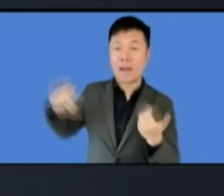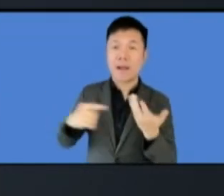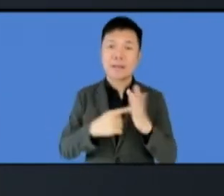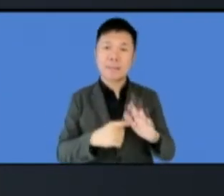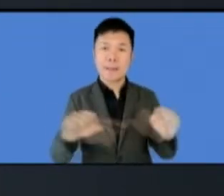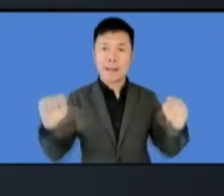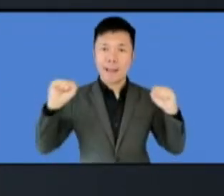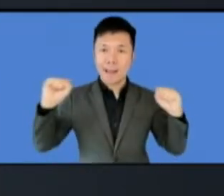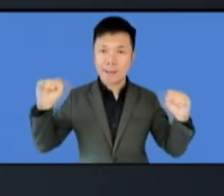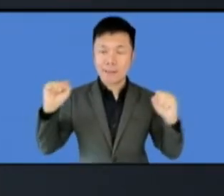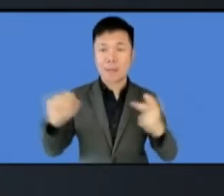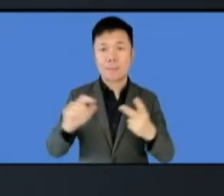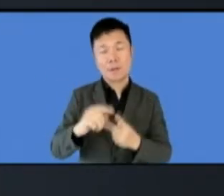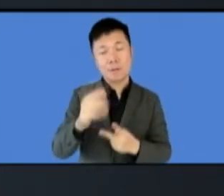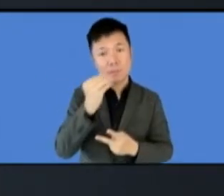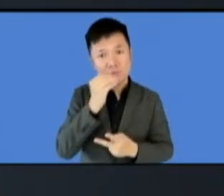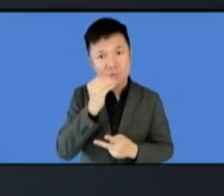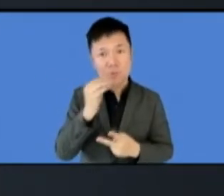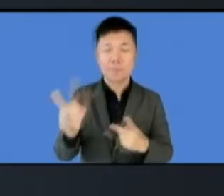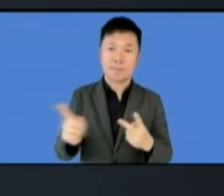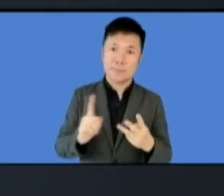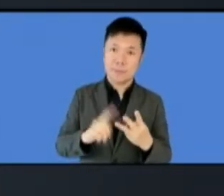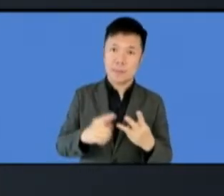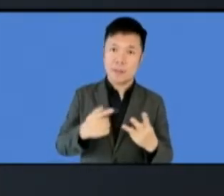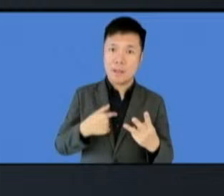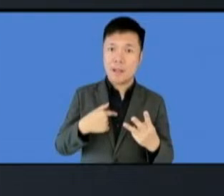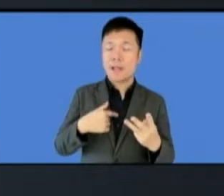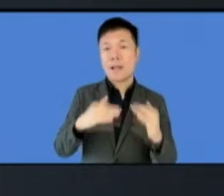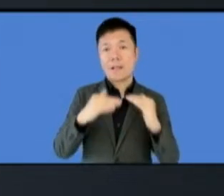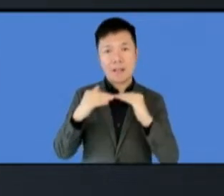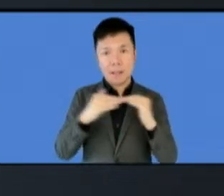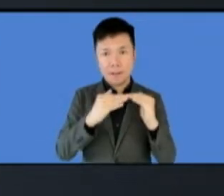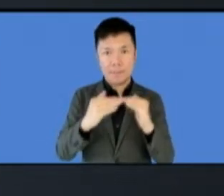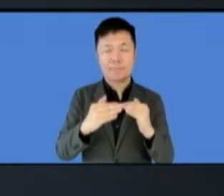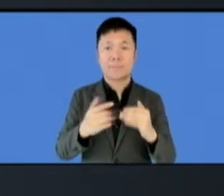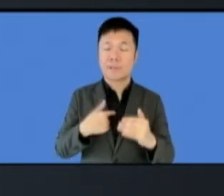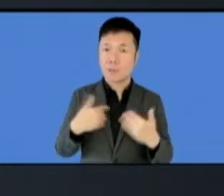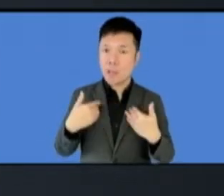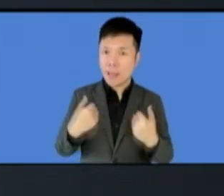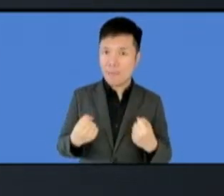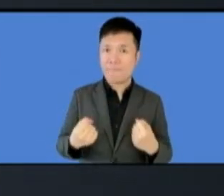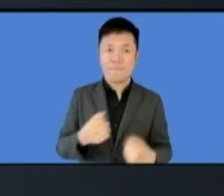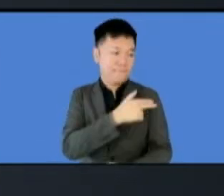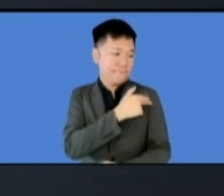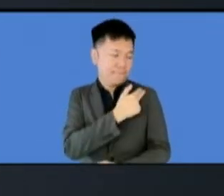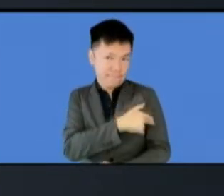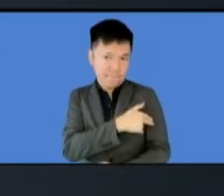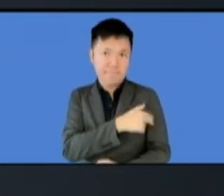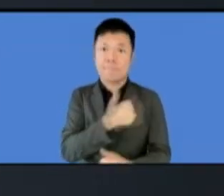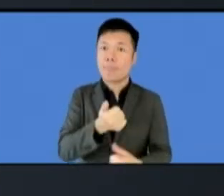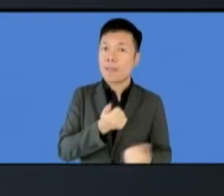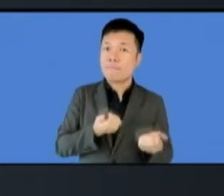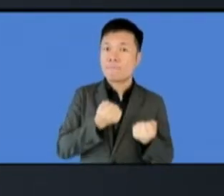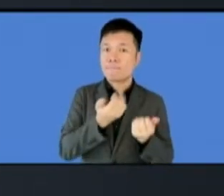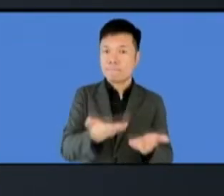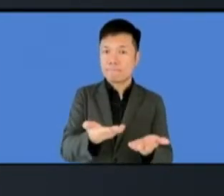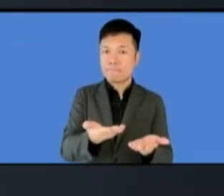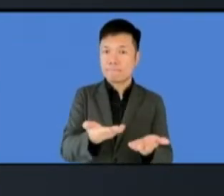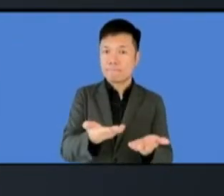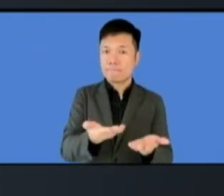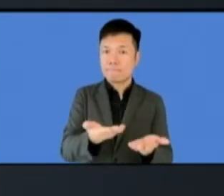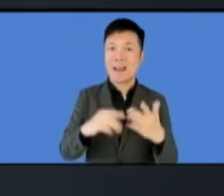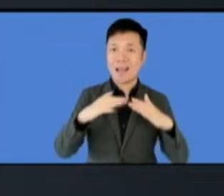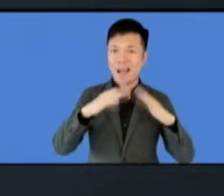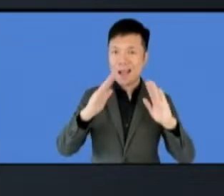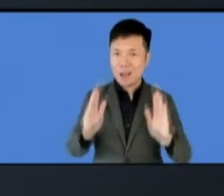example, nutrition, for example, equality of health care, you know, and also maybe equality of housing. So